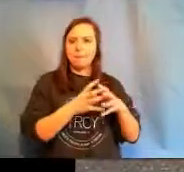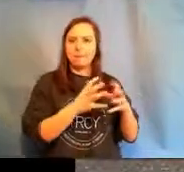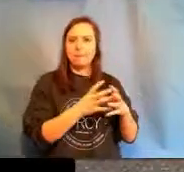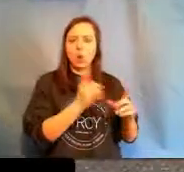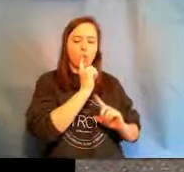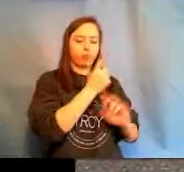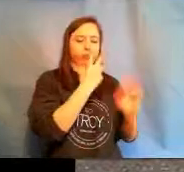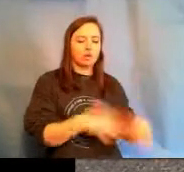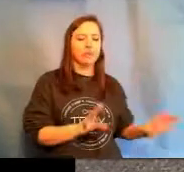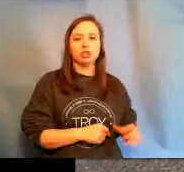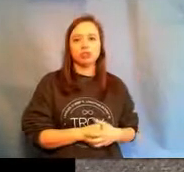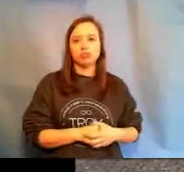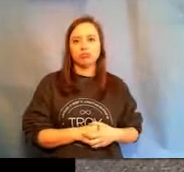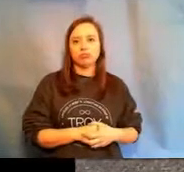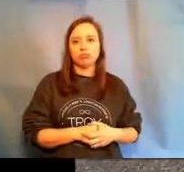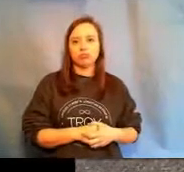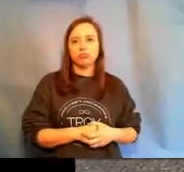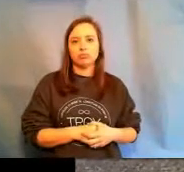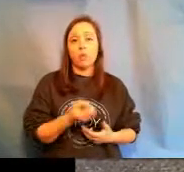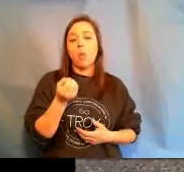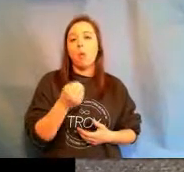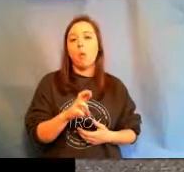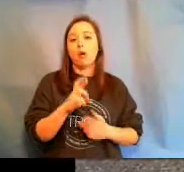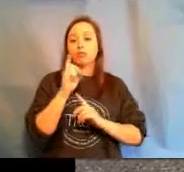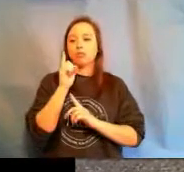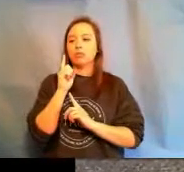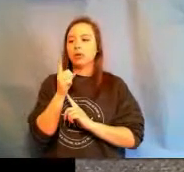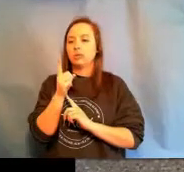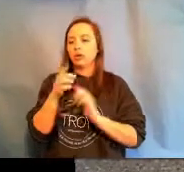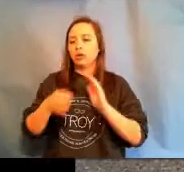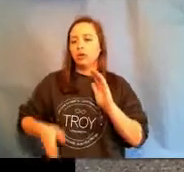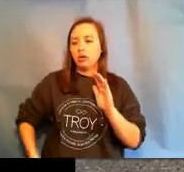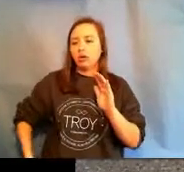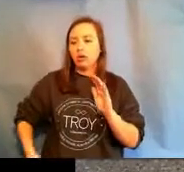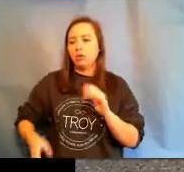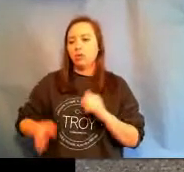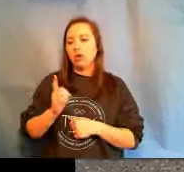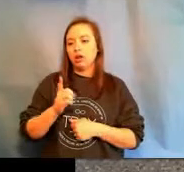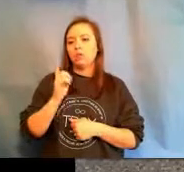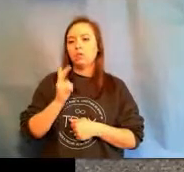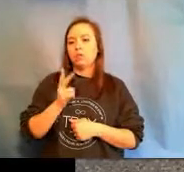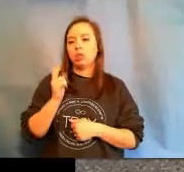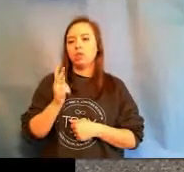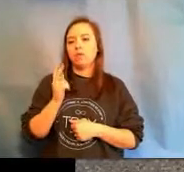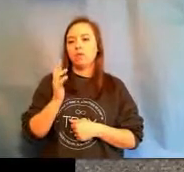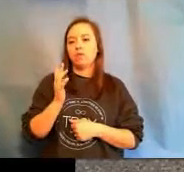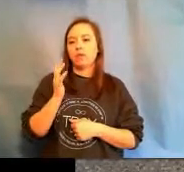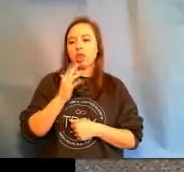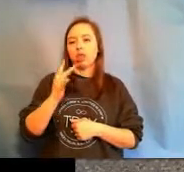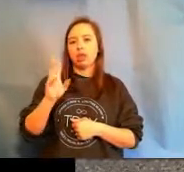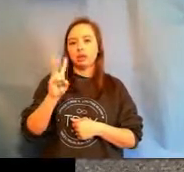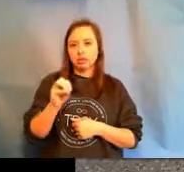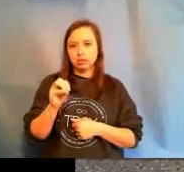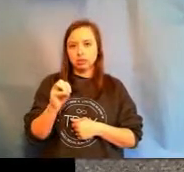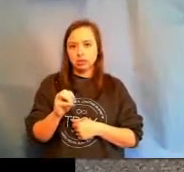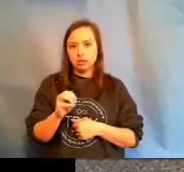second where you say 1 Mississippi and you're done. 1 minute where you count to 60. Or 1 hour where you